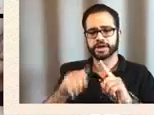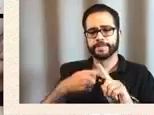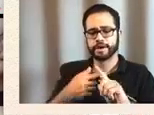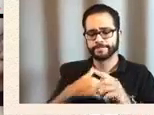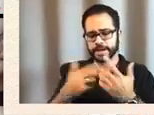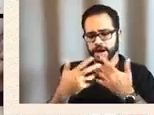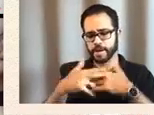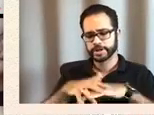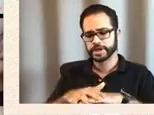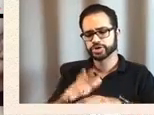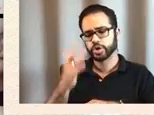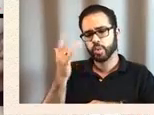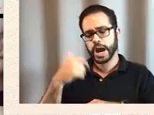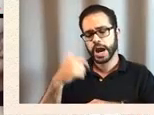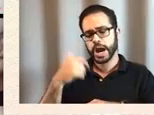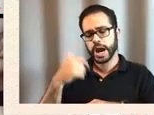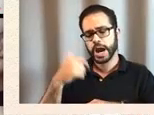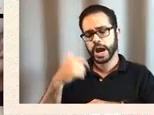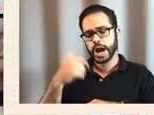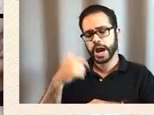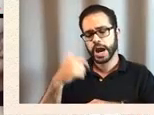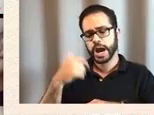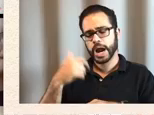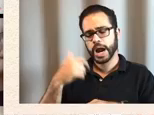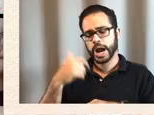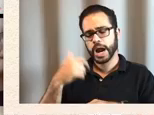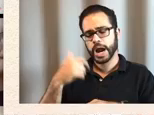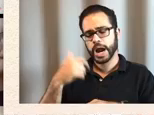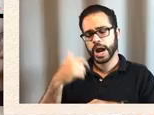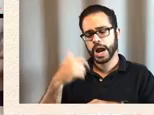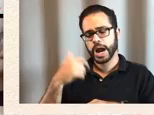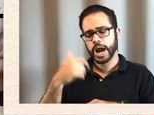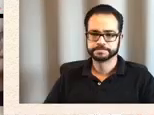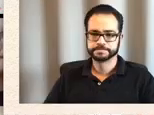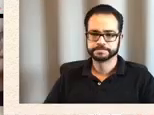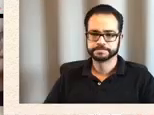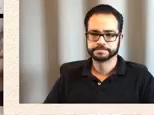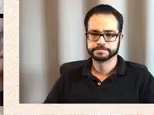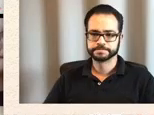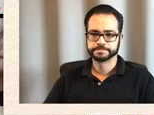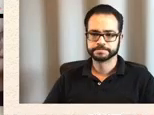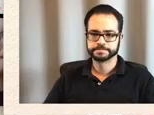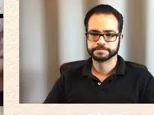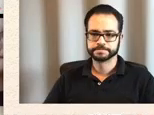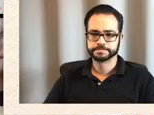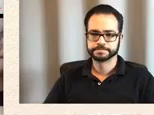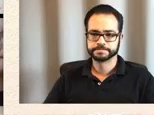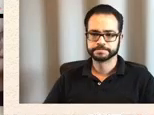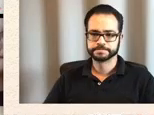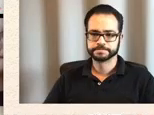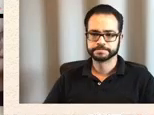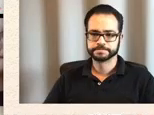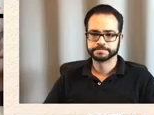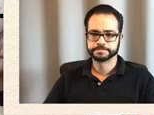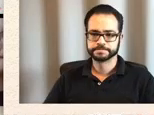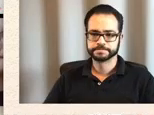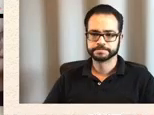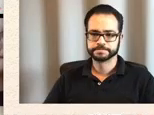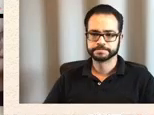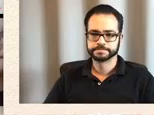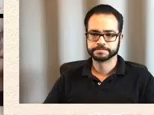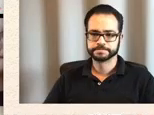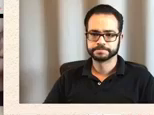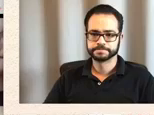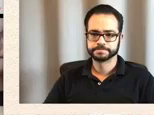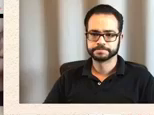them to be a successful student. That was really well said. Show of hands, do you like